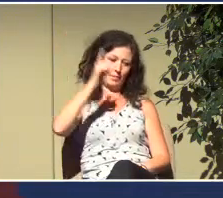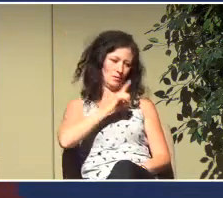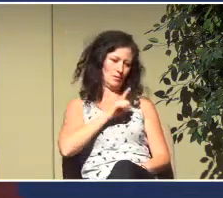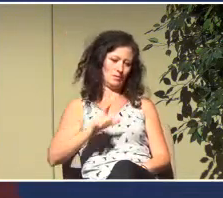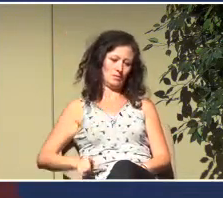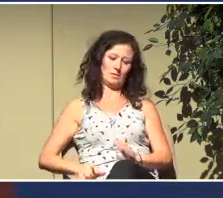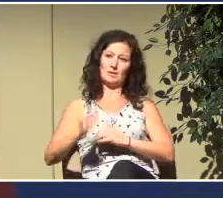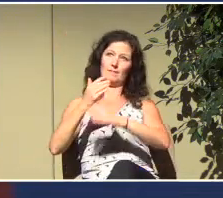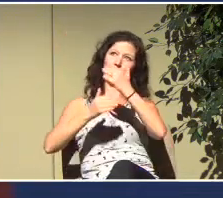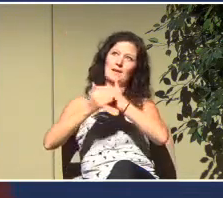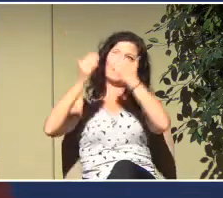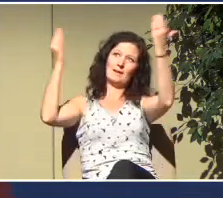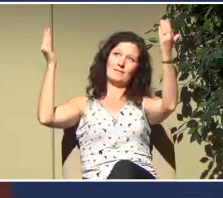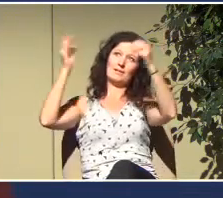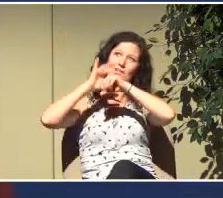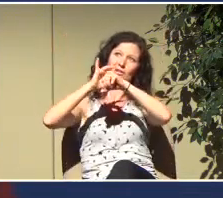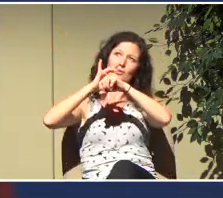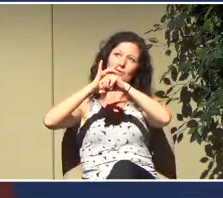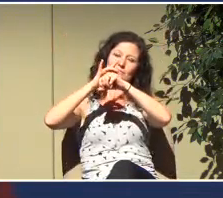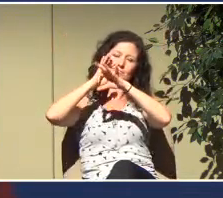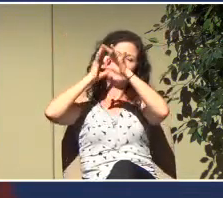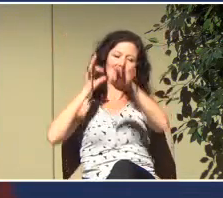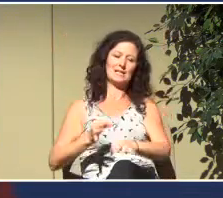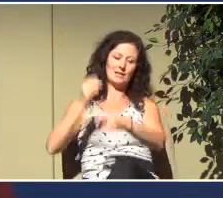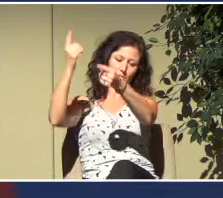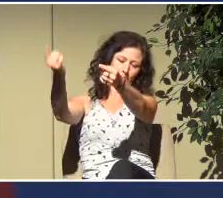chose to come down to earth,